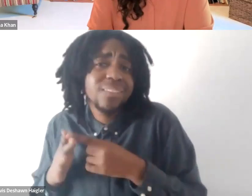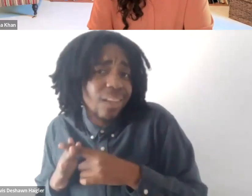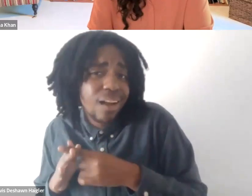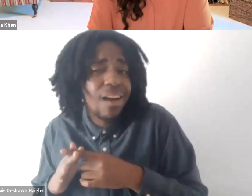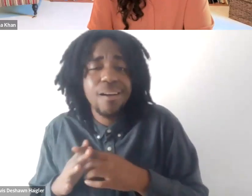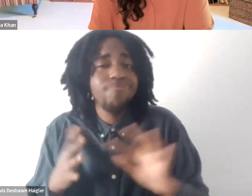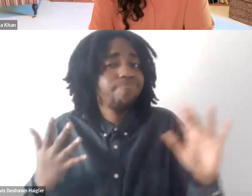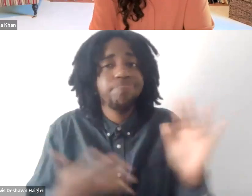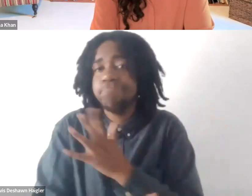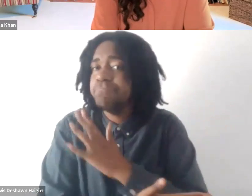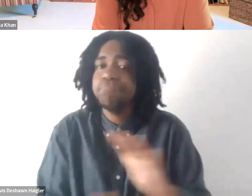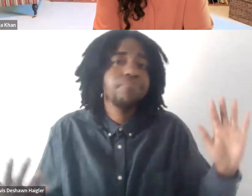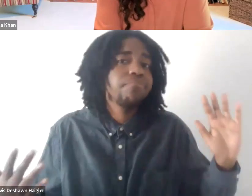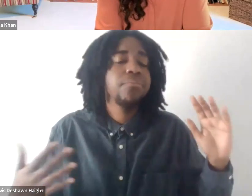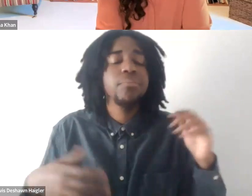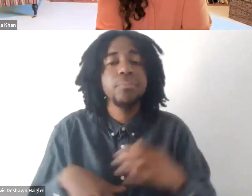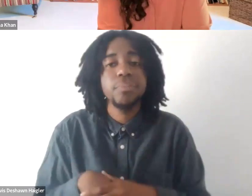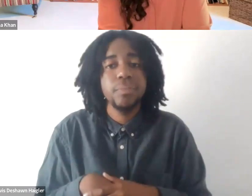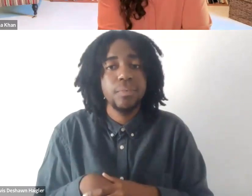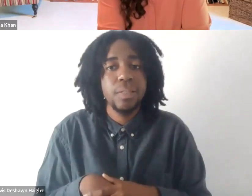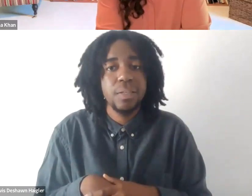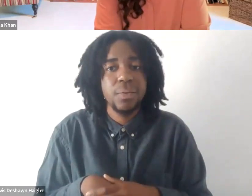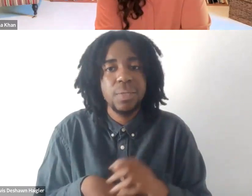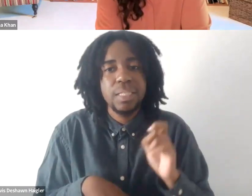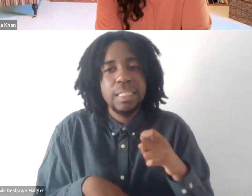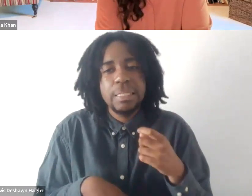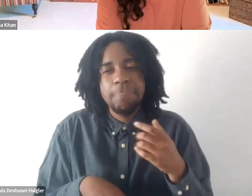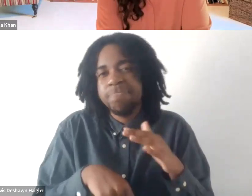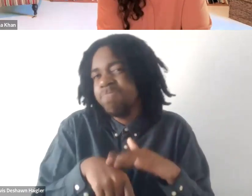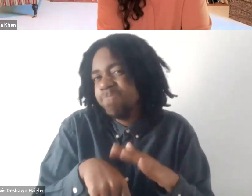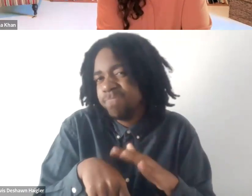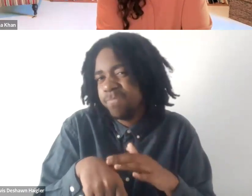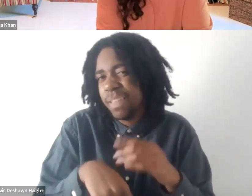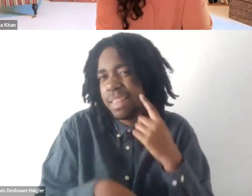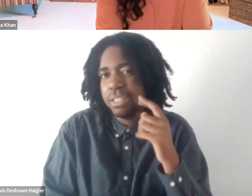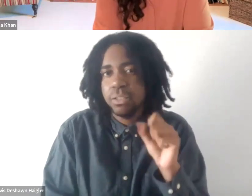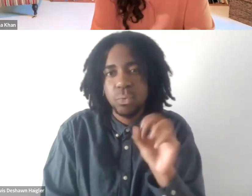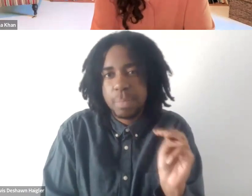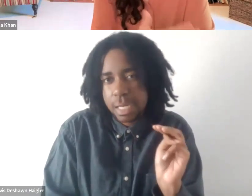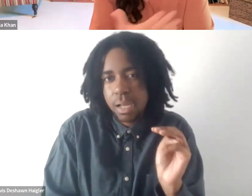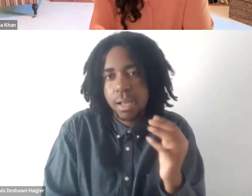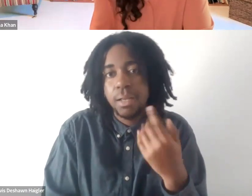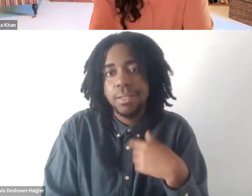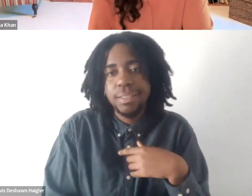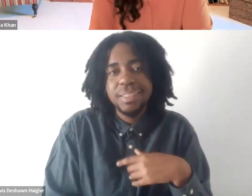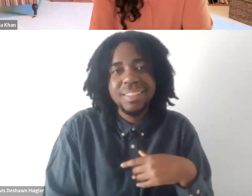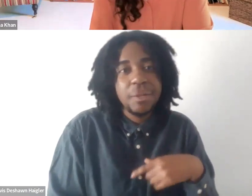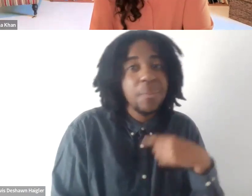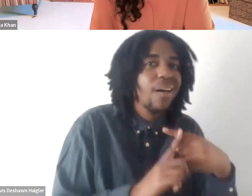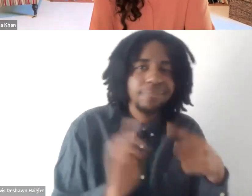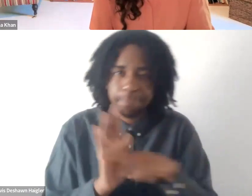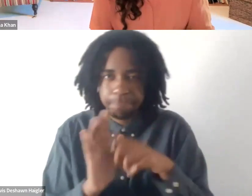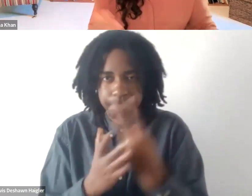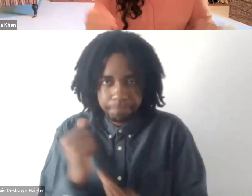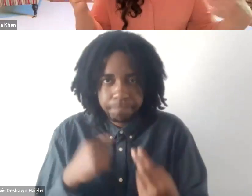But I think we need to be a little bit careful, because I think social media is, it's a blessing and a curse in a way, because